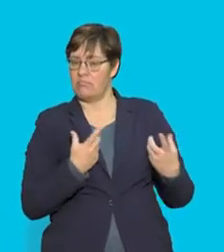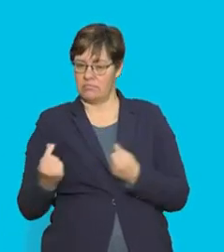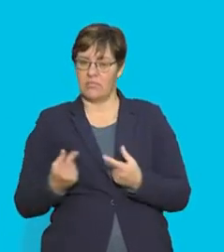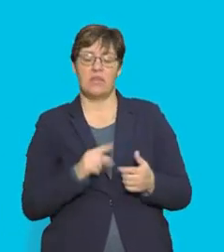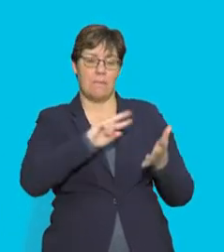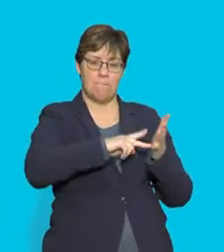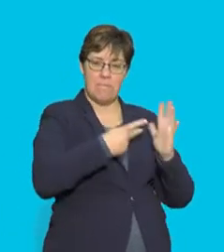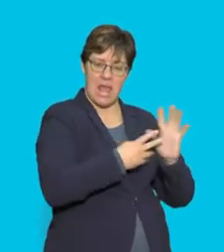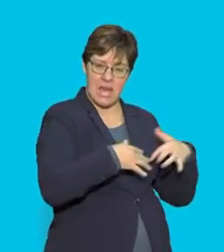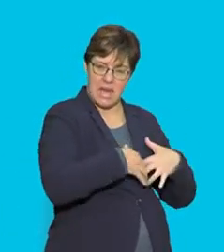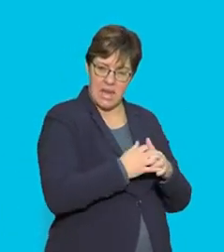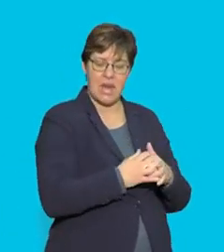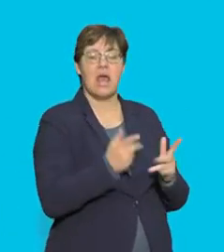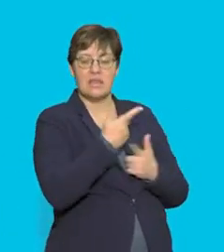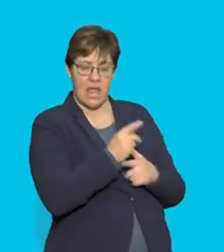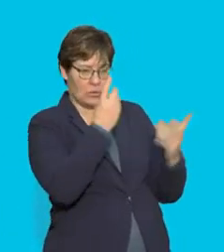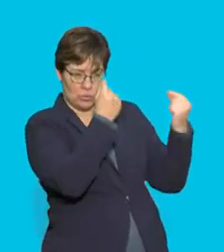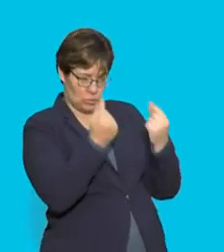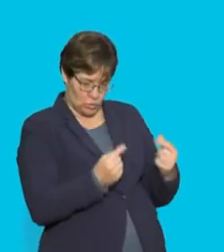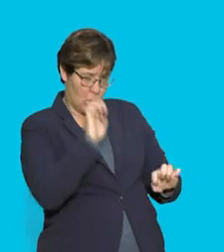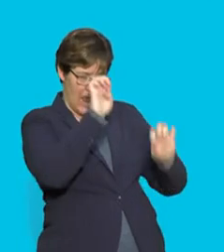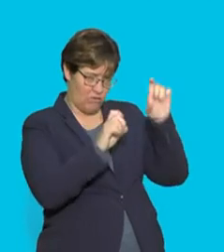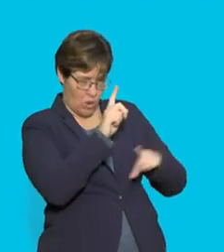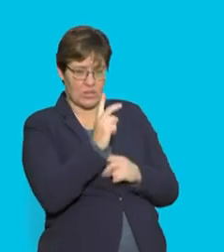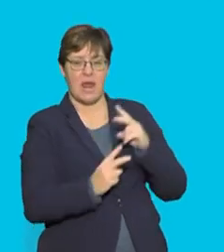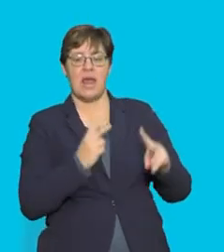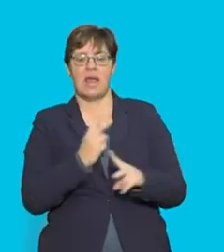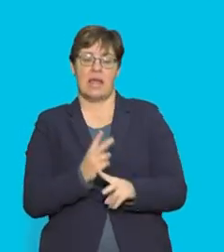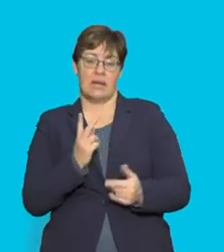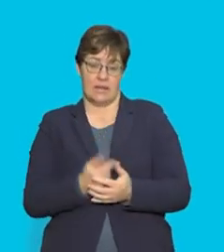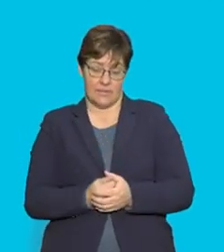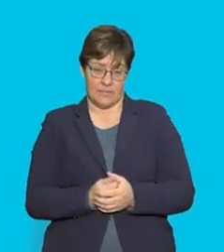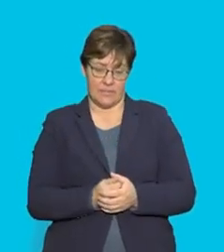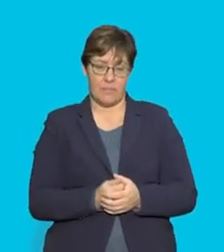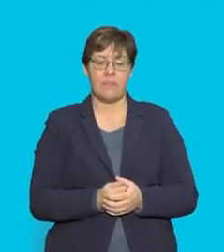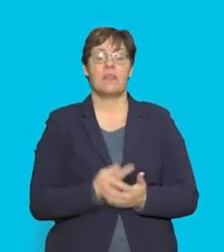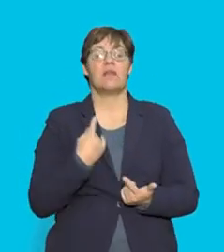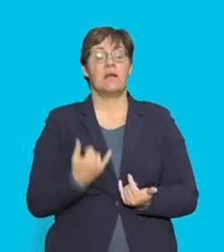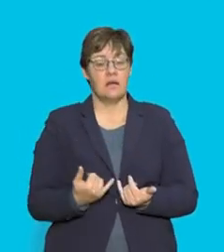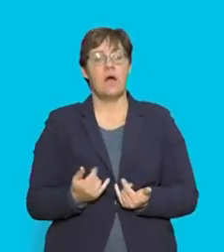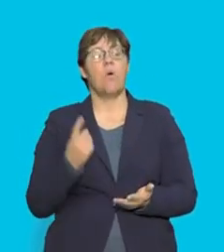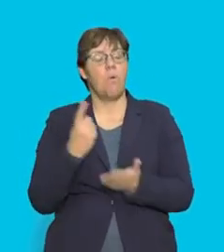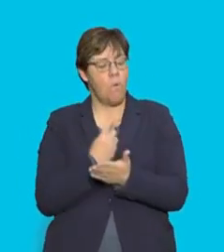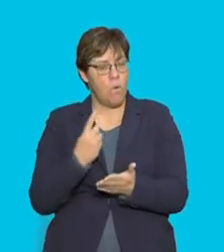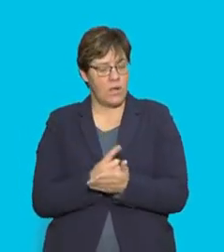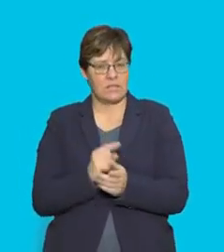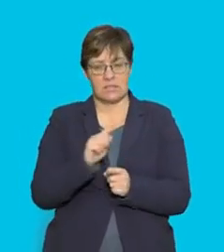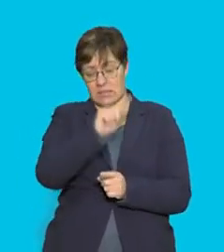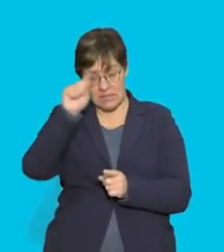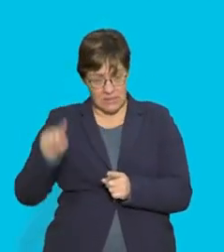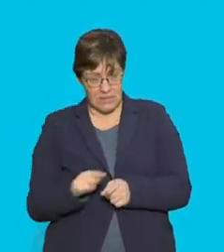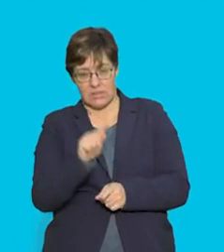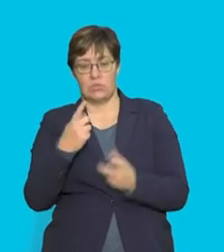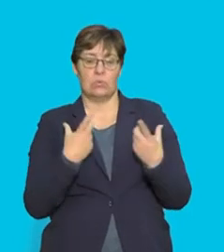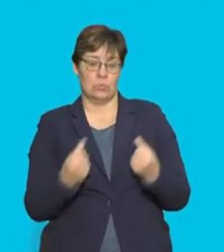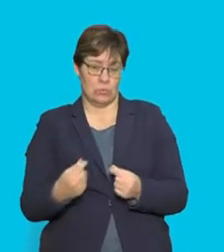a plan of action, evaluate it, and always restart. So please just remember to always do